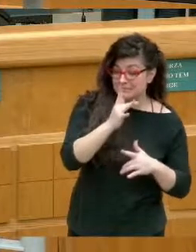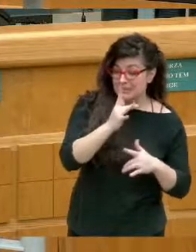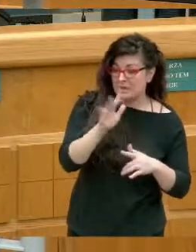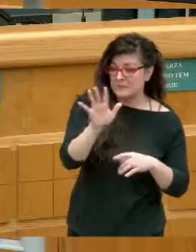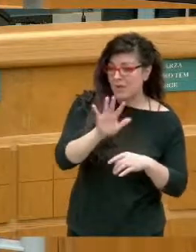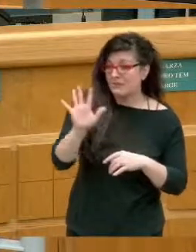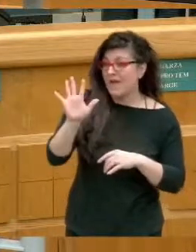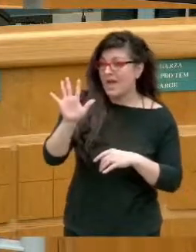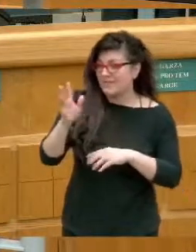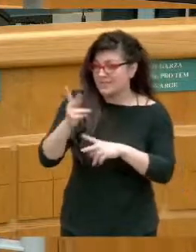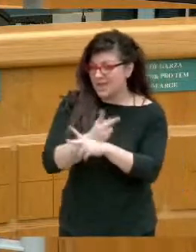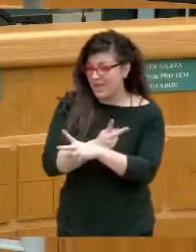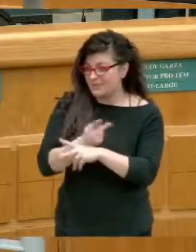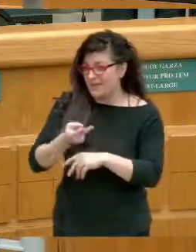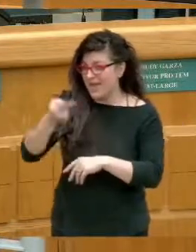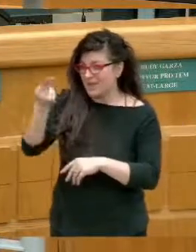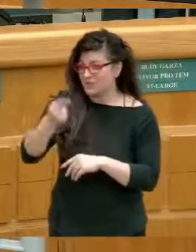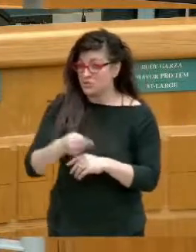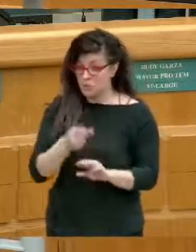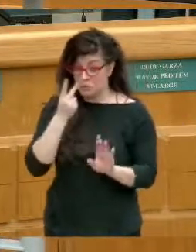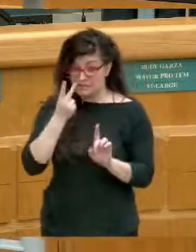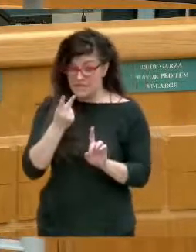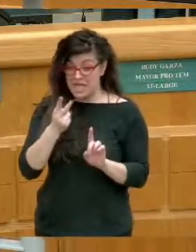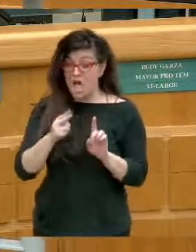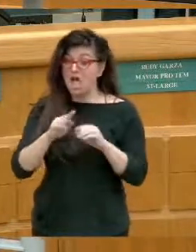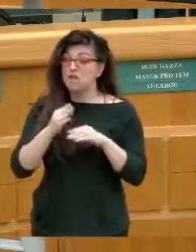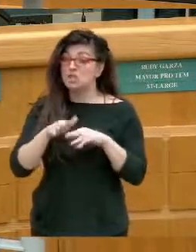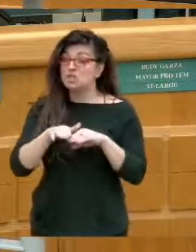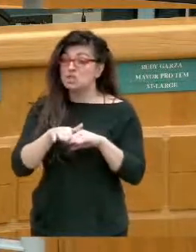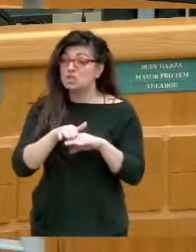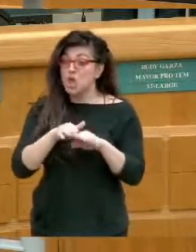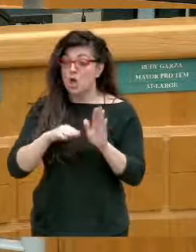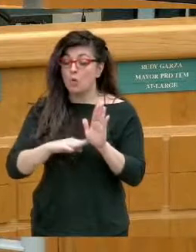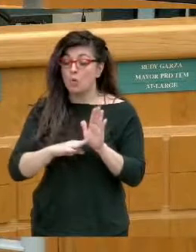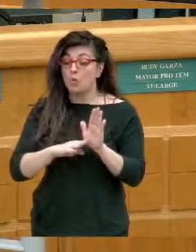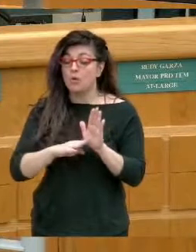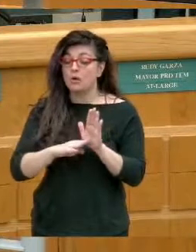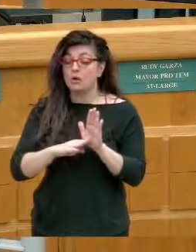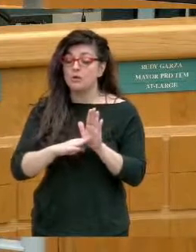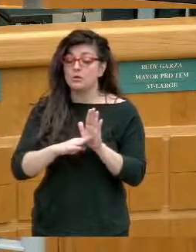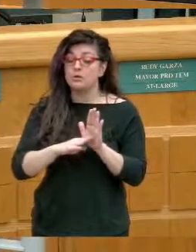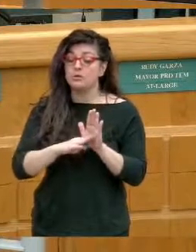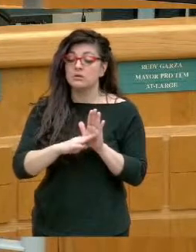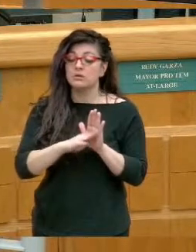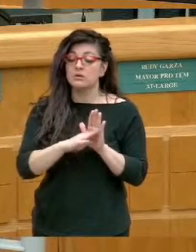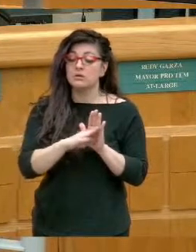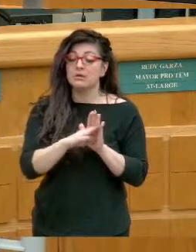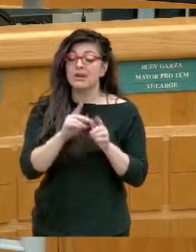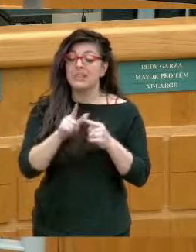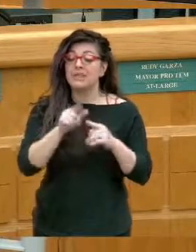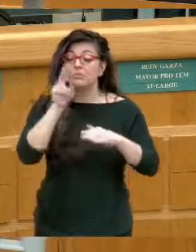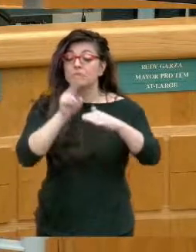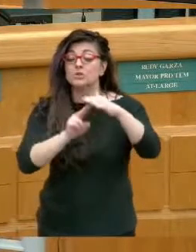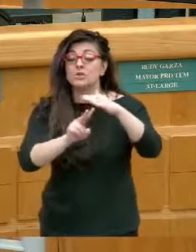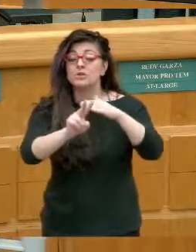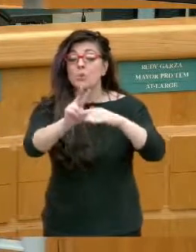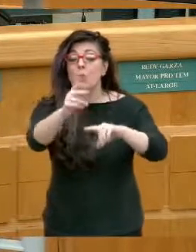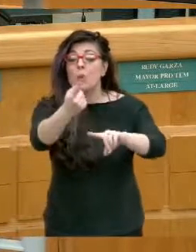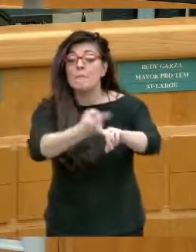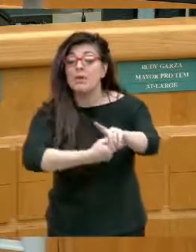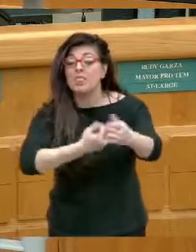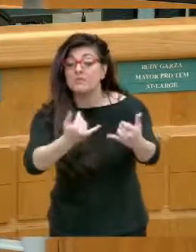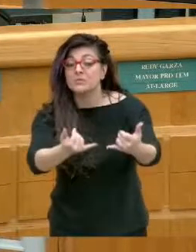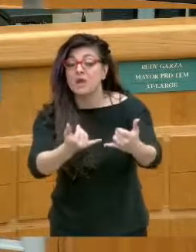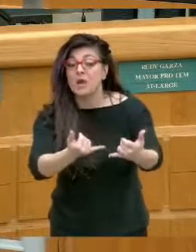see here essentially is a slow increase. And by the time we get out to a month from now, which is about when the projection ends,